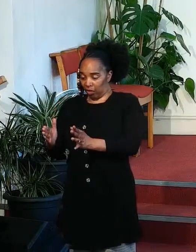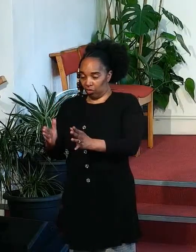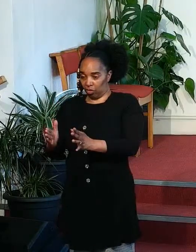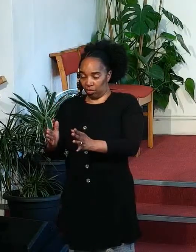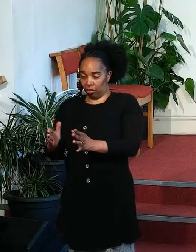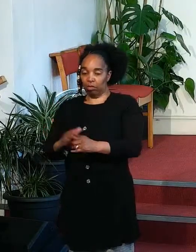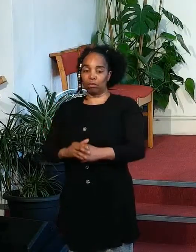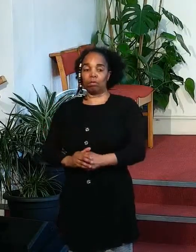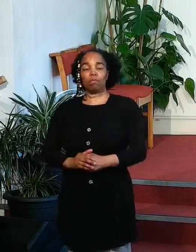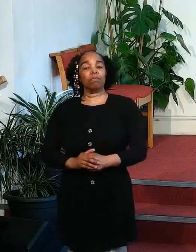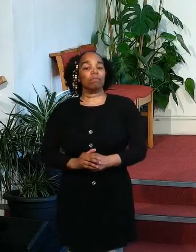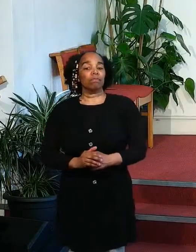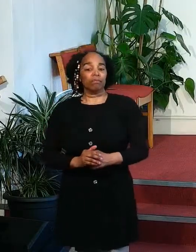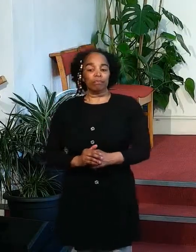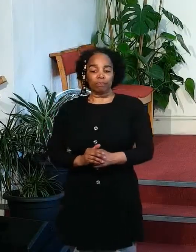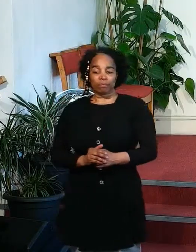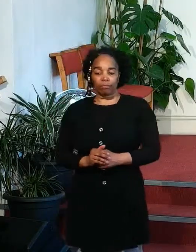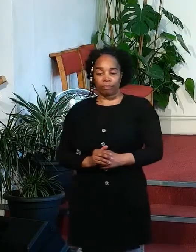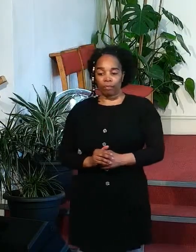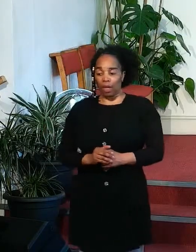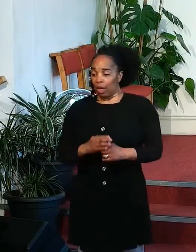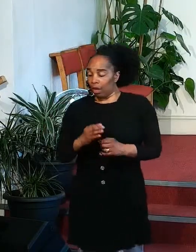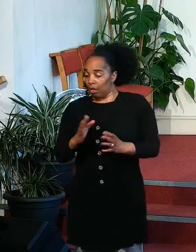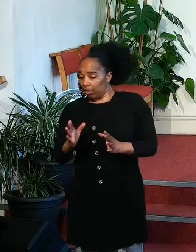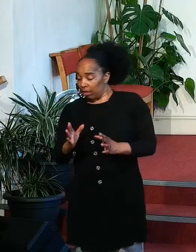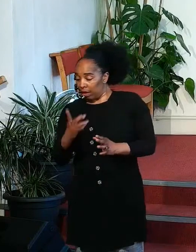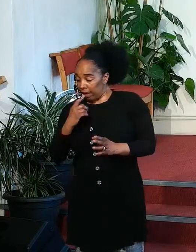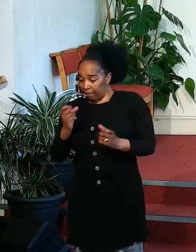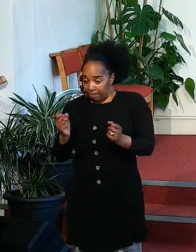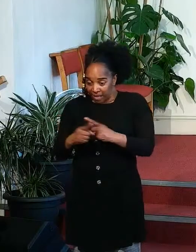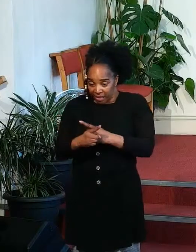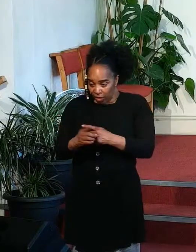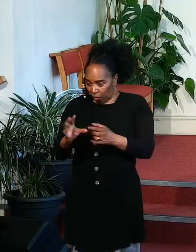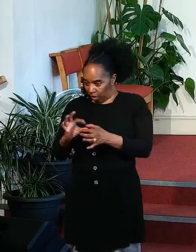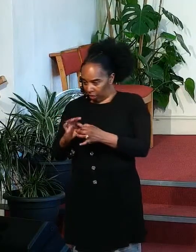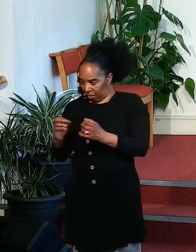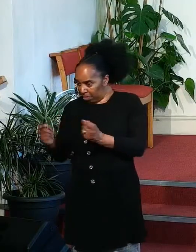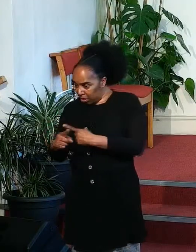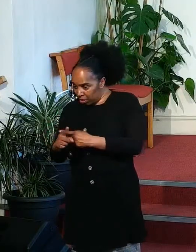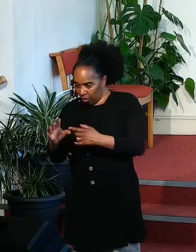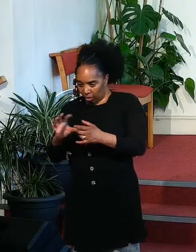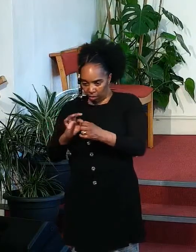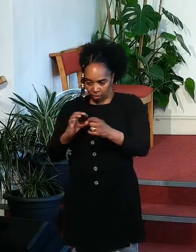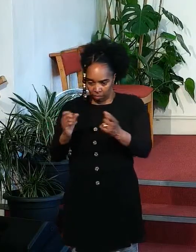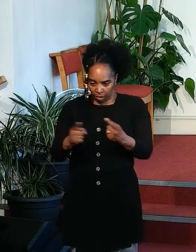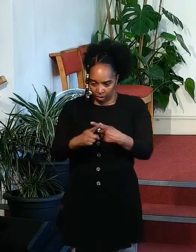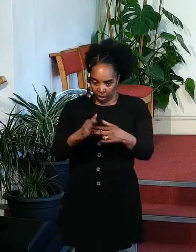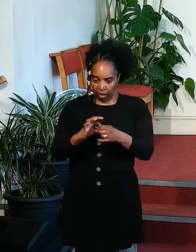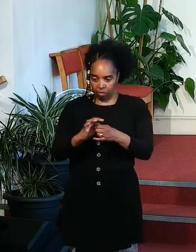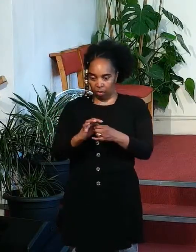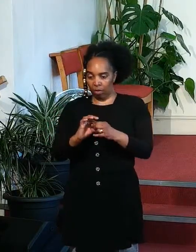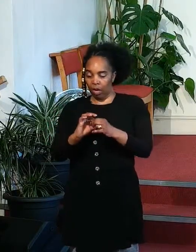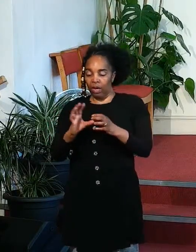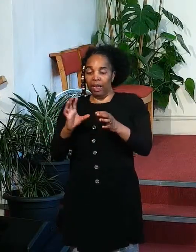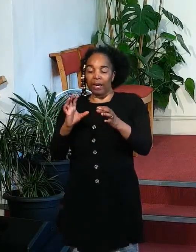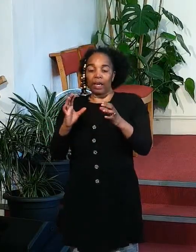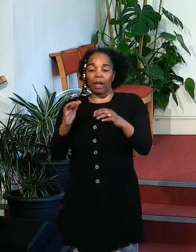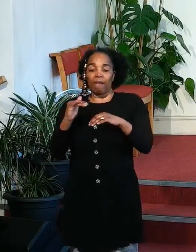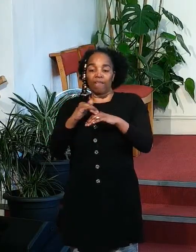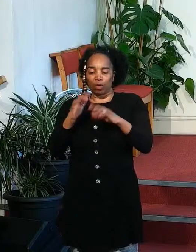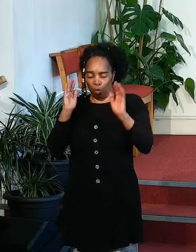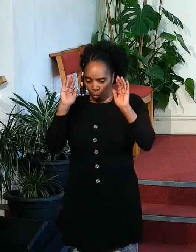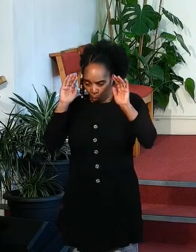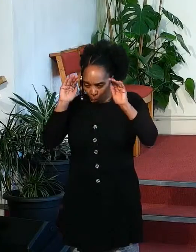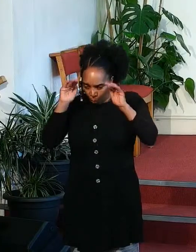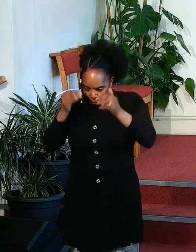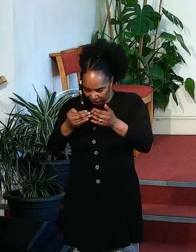and sometimes there are some misconnections or they are not connected as they should. And that plays a part in autism, global